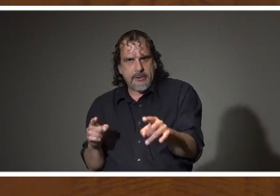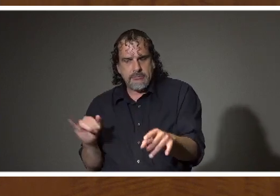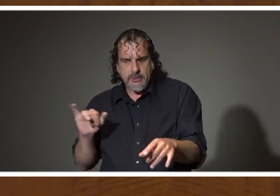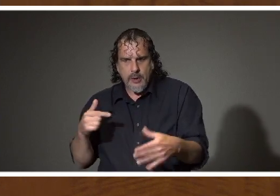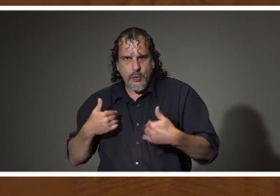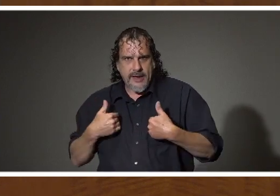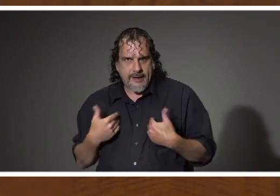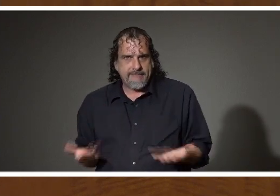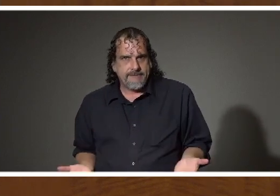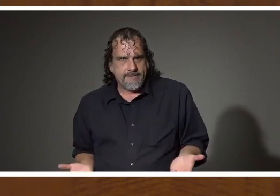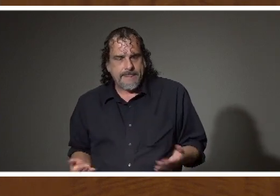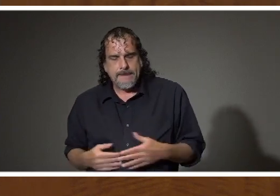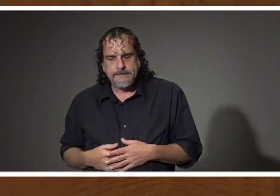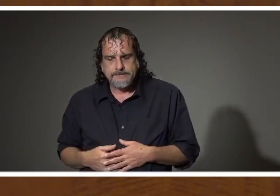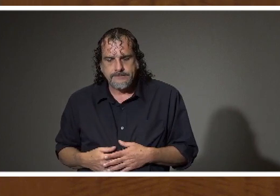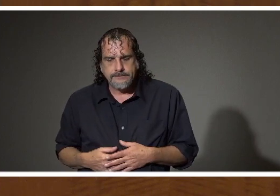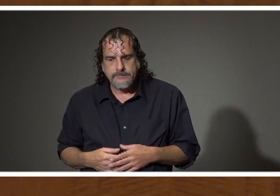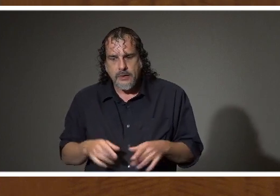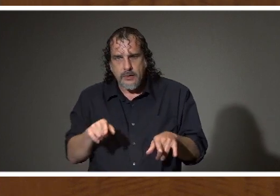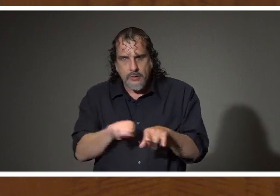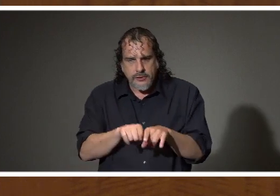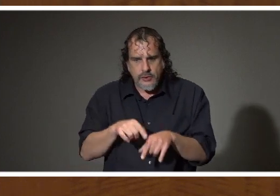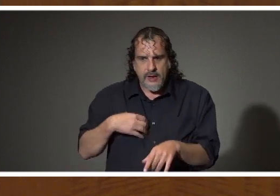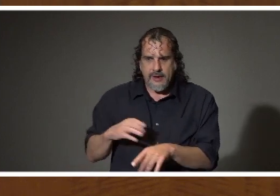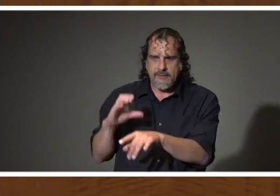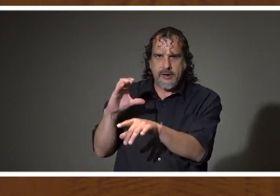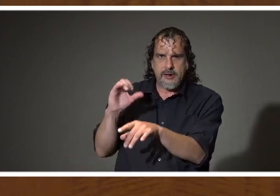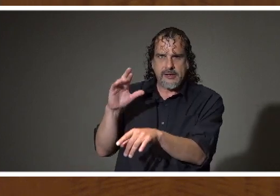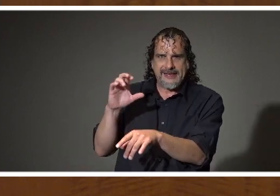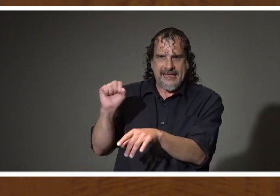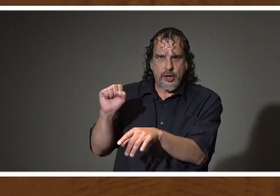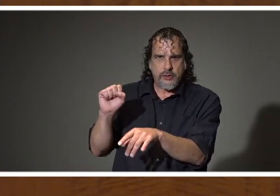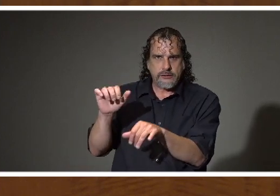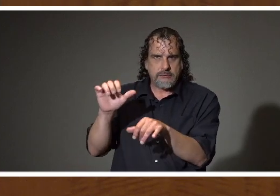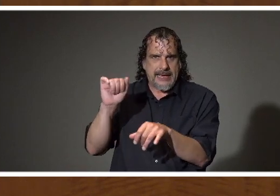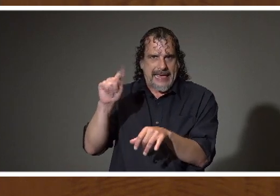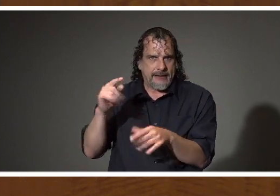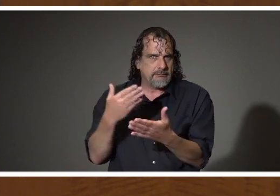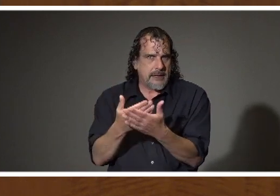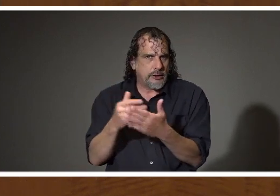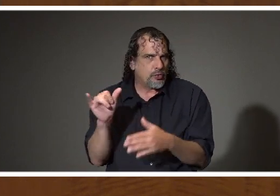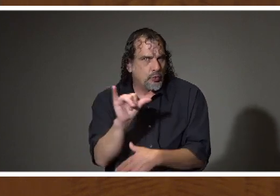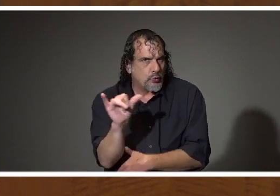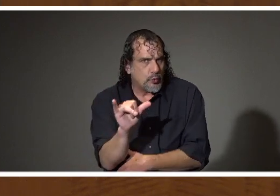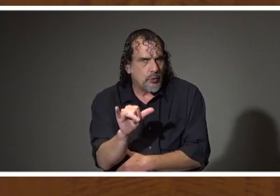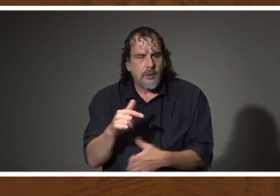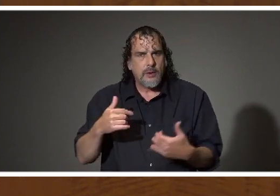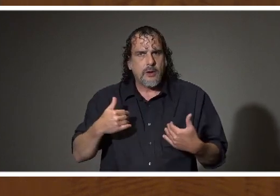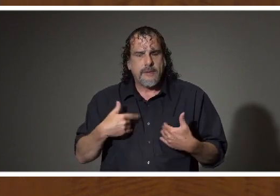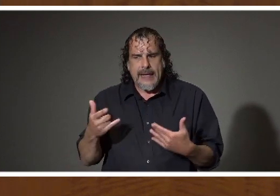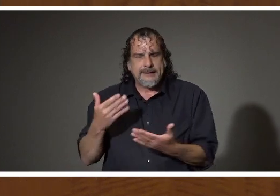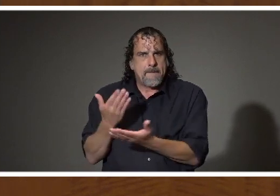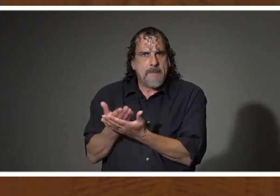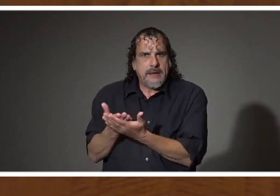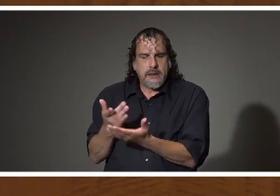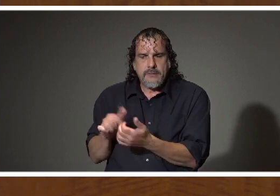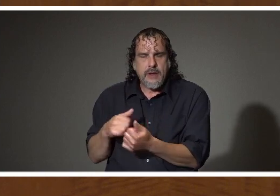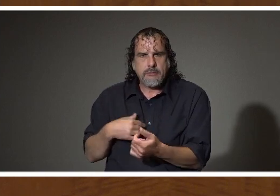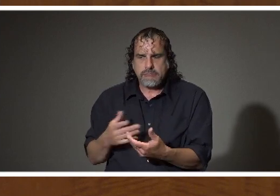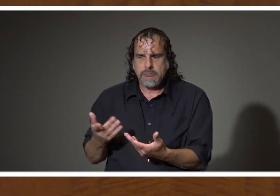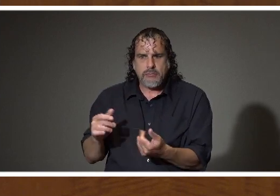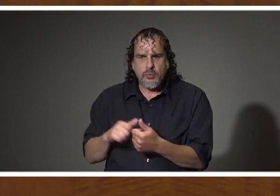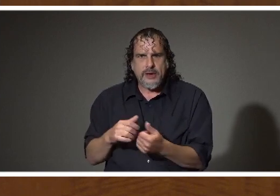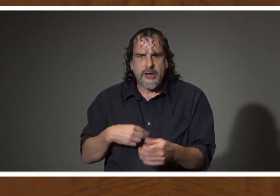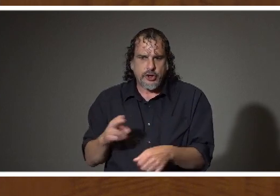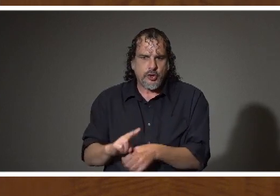in Mississippi, and we also have CARES Act money, and these are obviously dollars that will be eligible for the